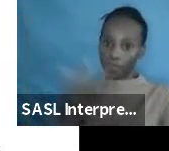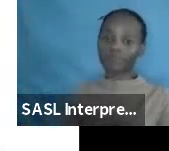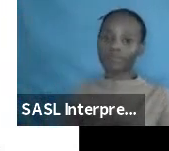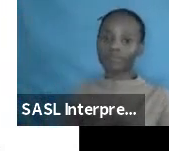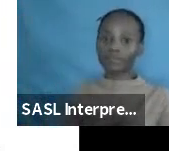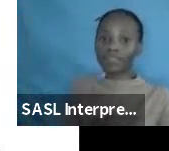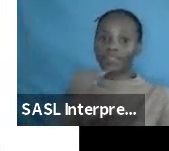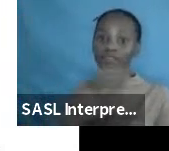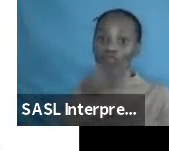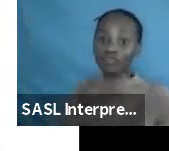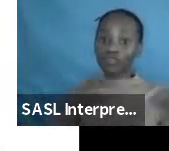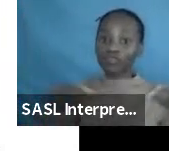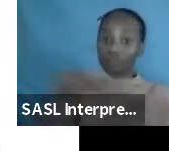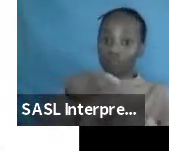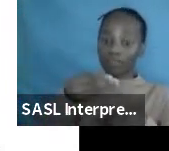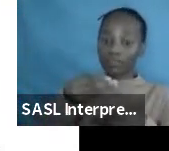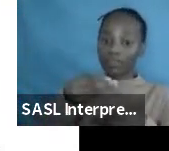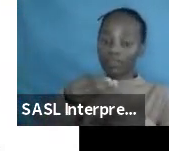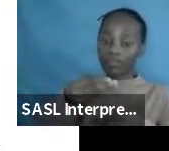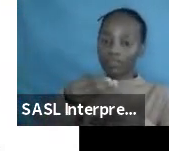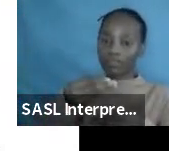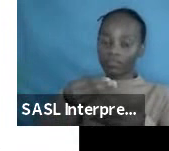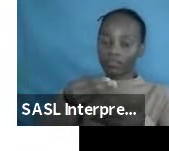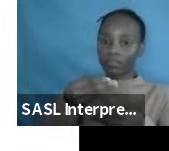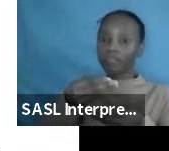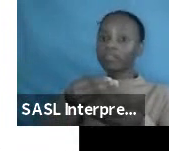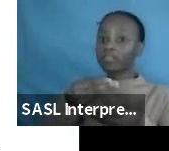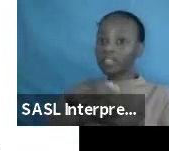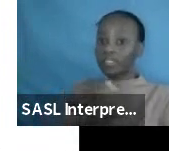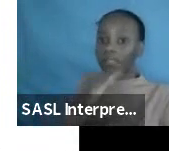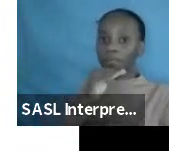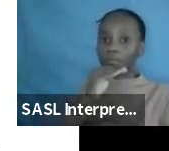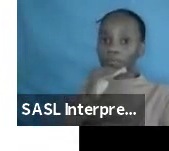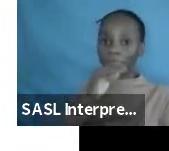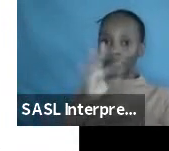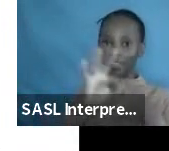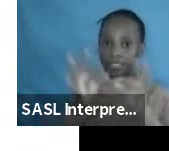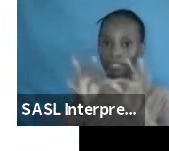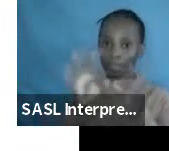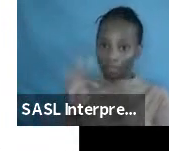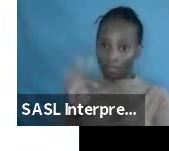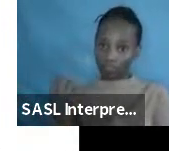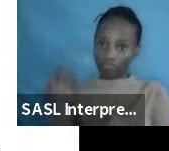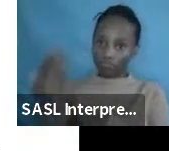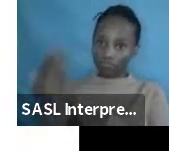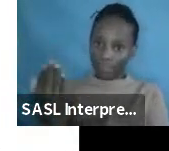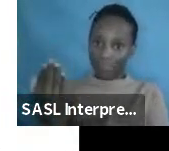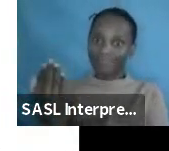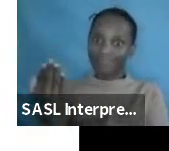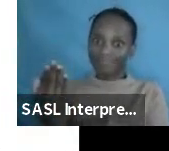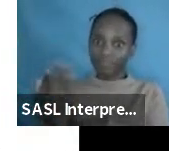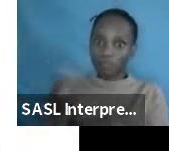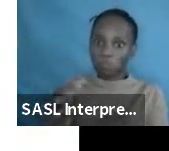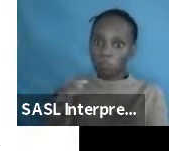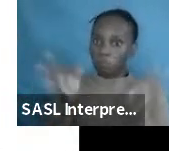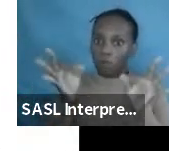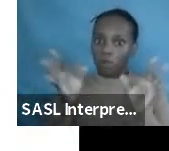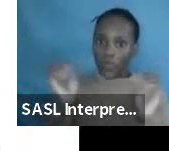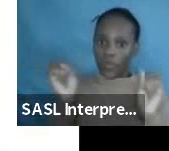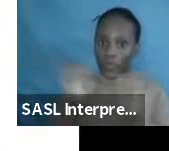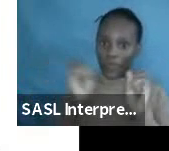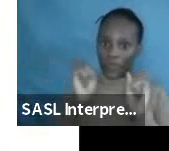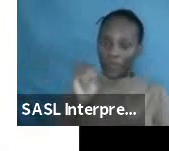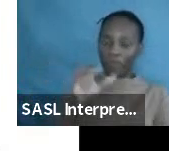the function of the trade supply chain which is not properly guarded. For 2019